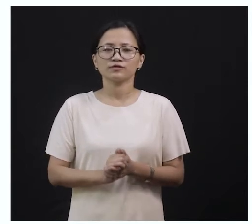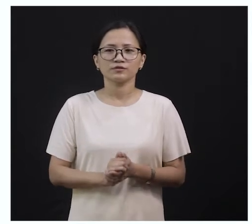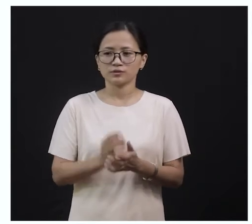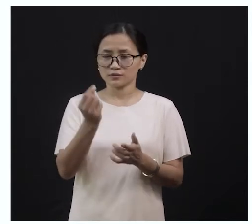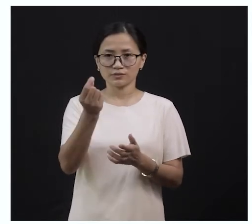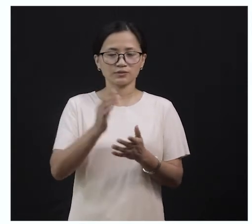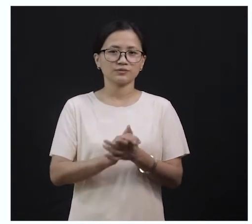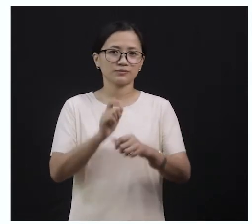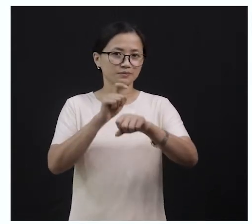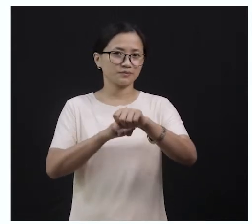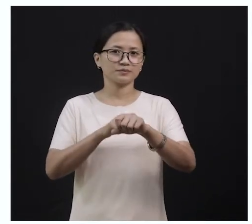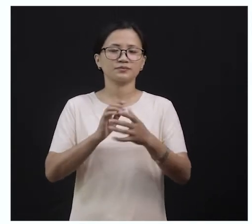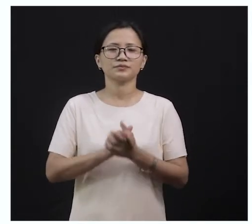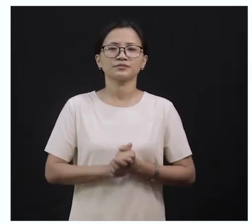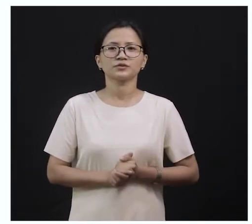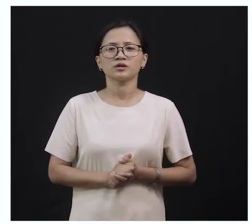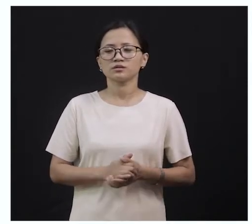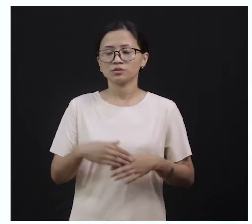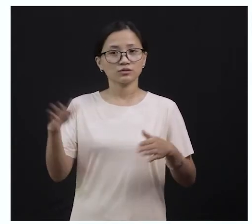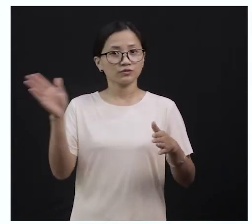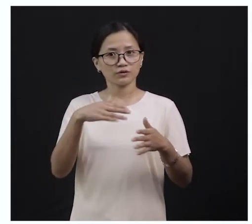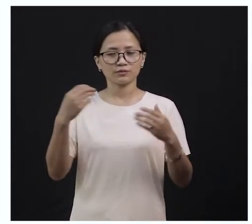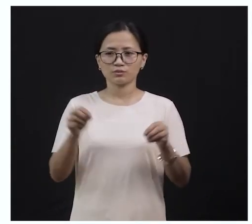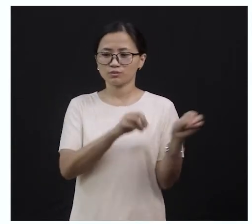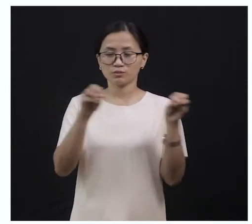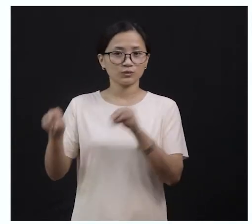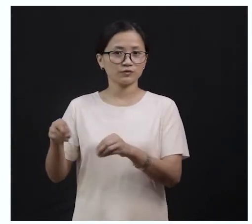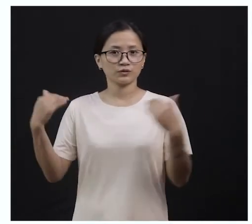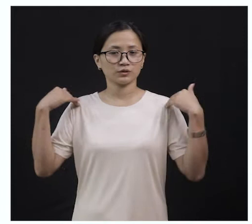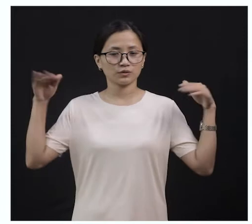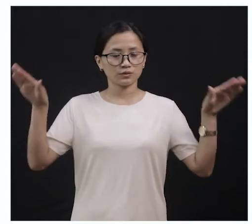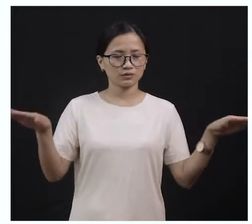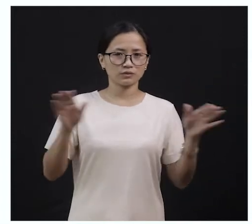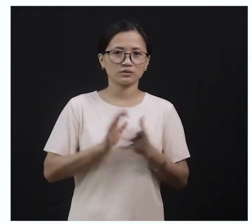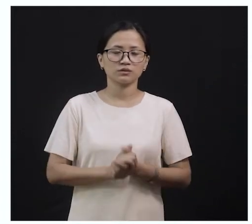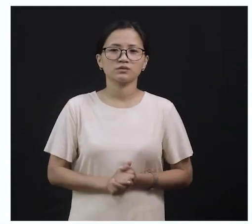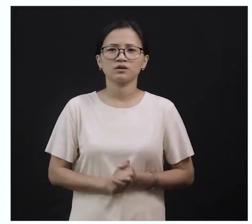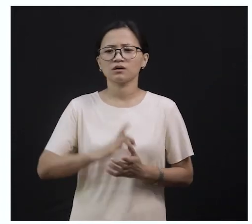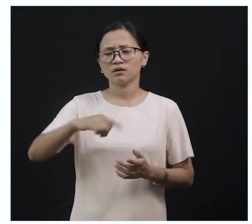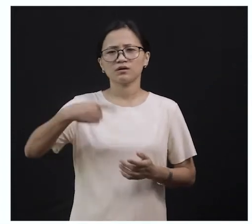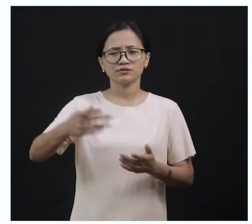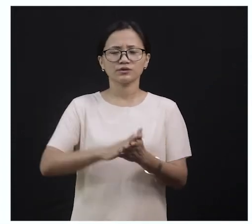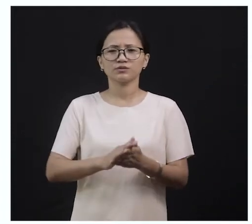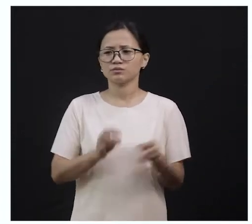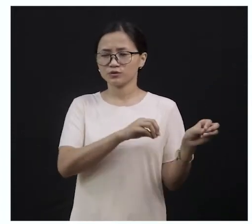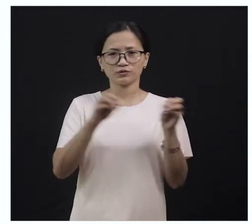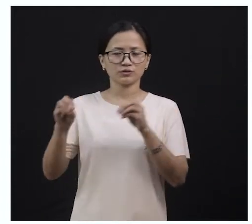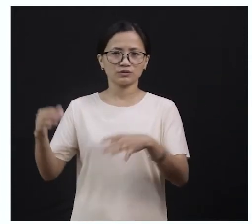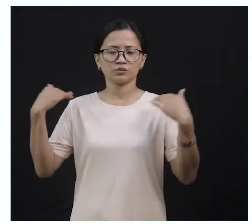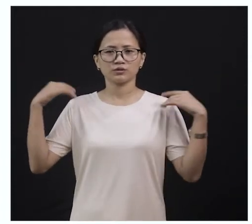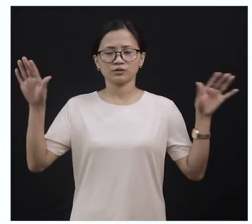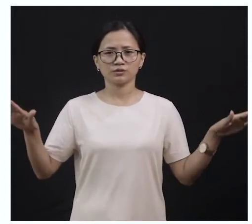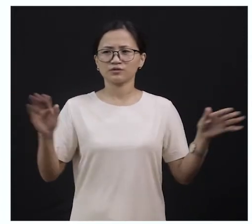wings means flapping their wings, right? Moving their wings. So after moving their wings few times